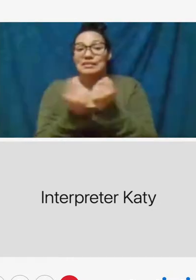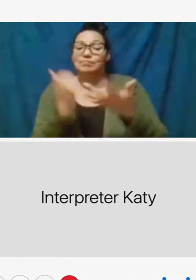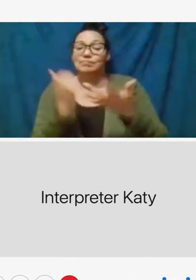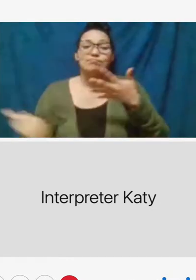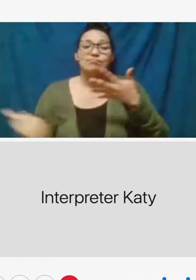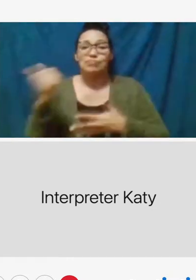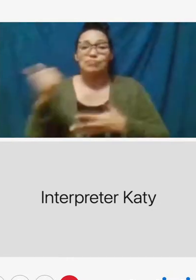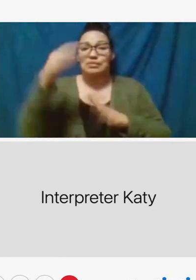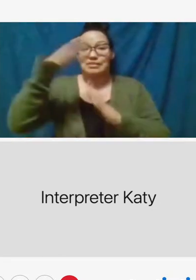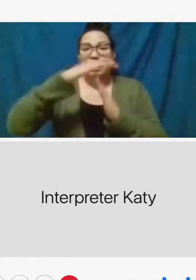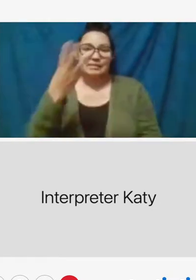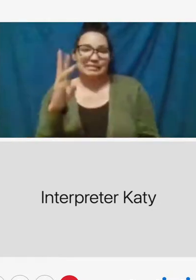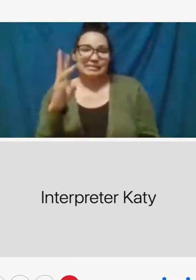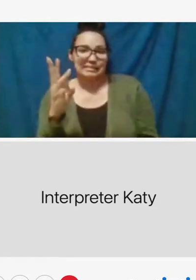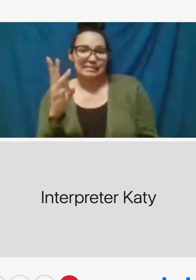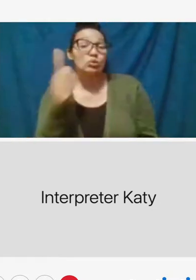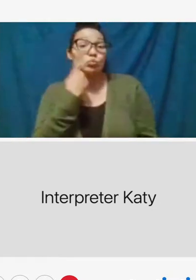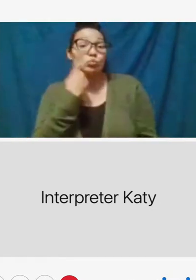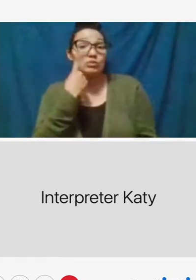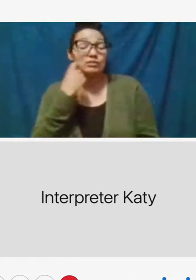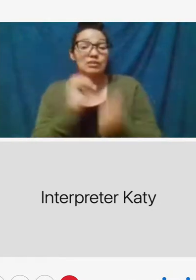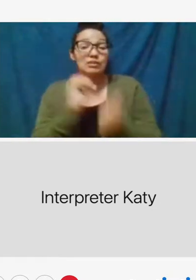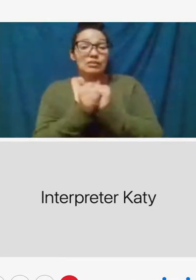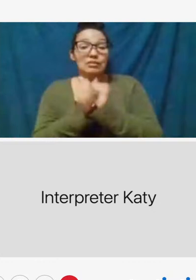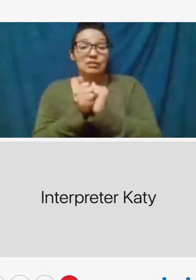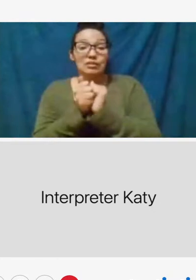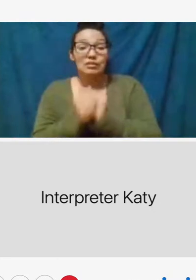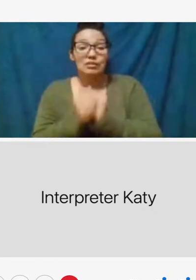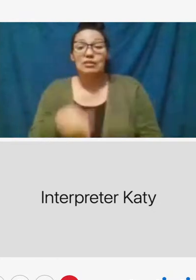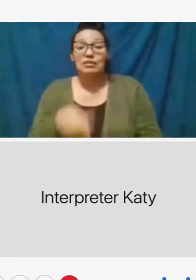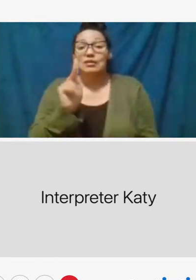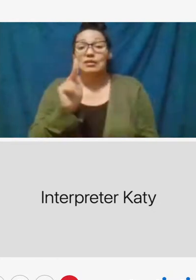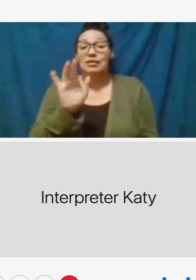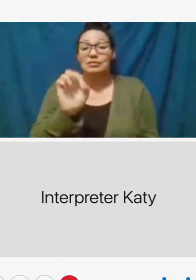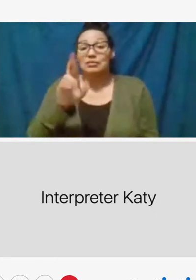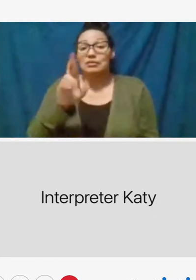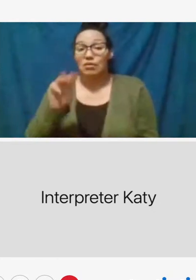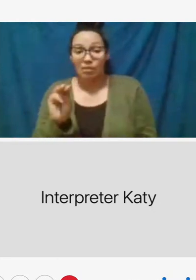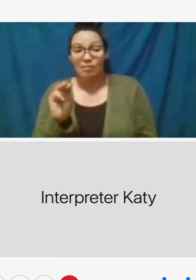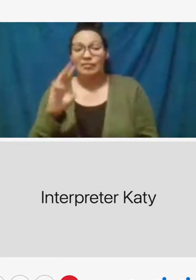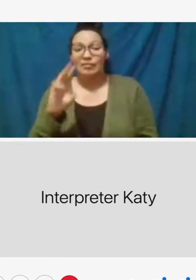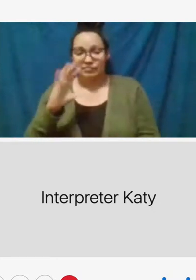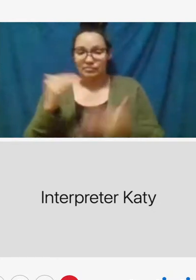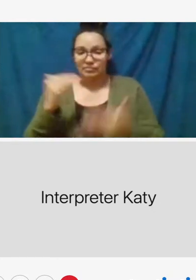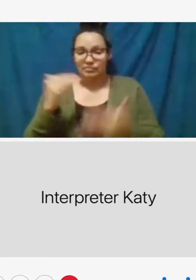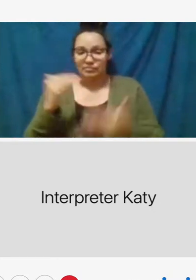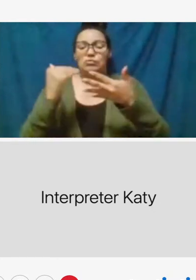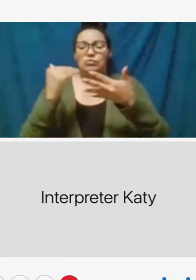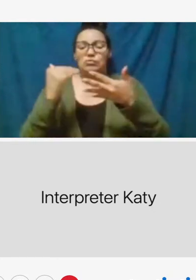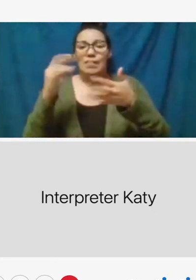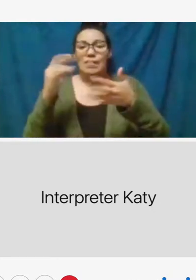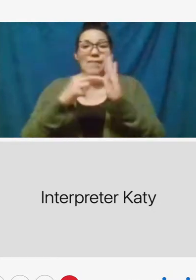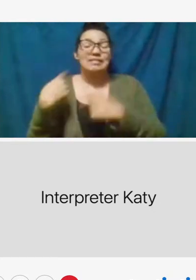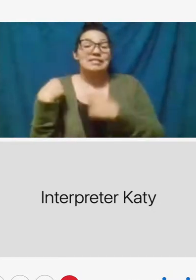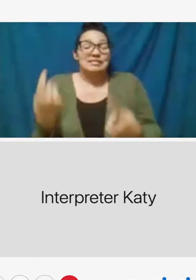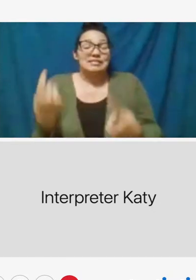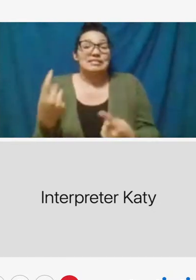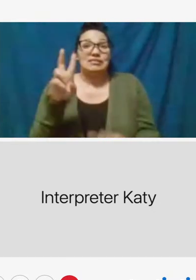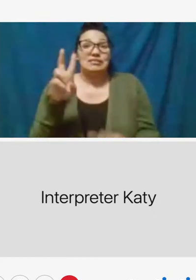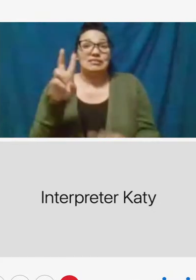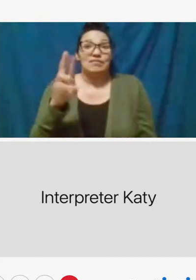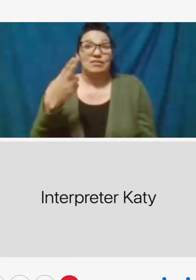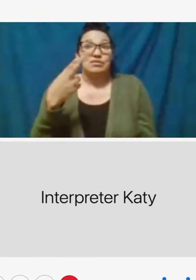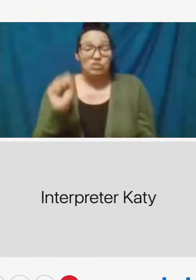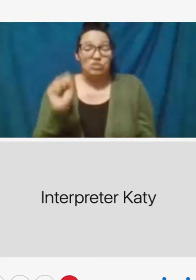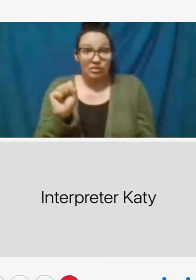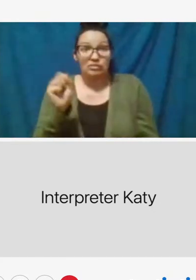recent competition case of Arma has advanced to the National Realms this means that since BHS placed in the top eight they move on to compete in